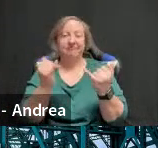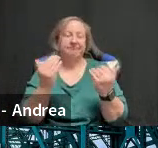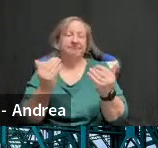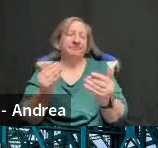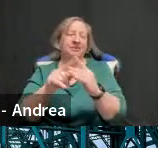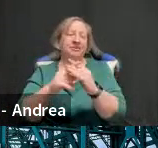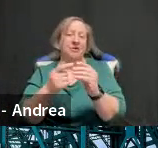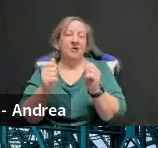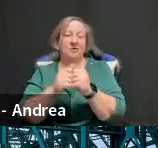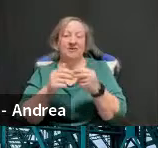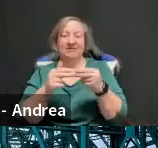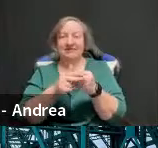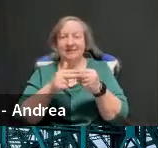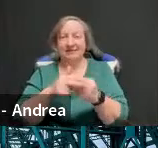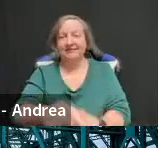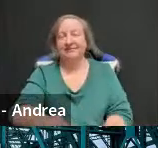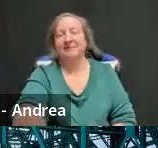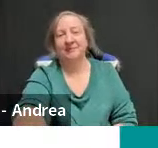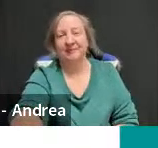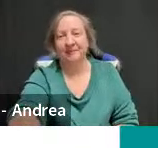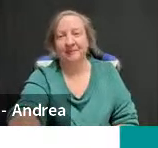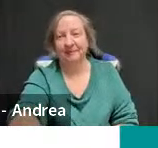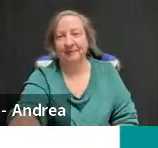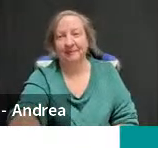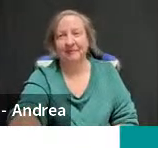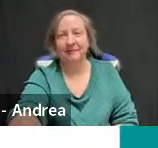our slides.